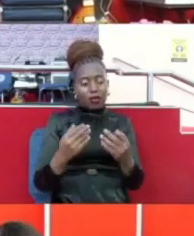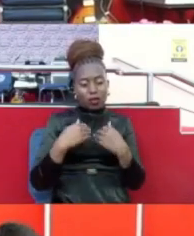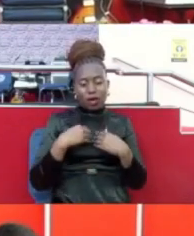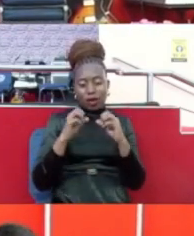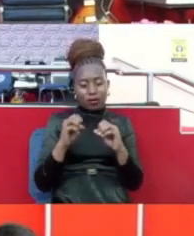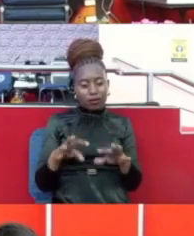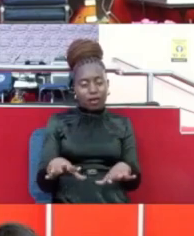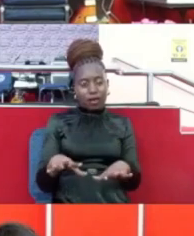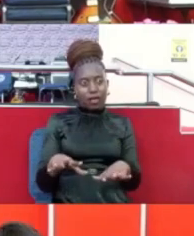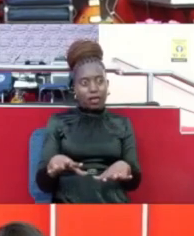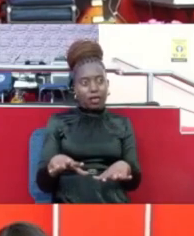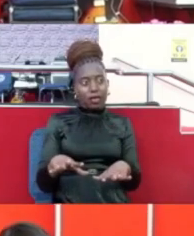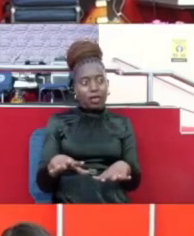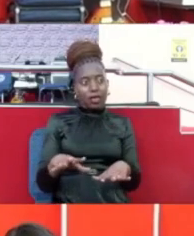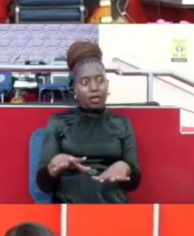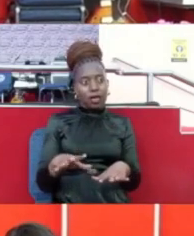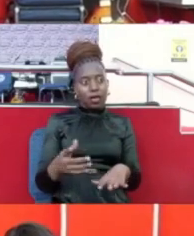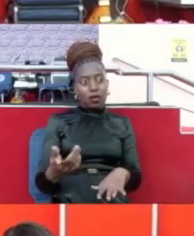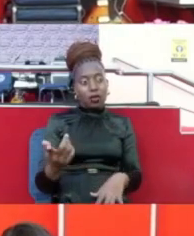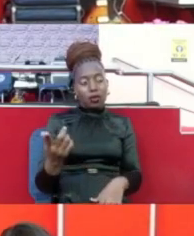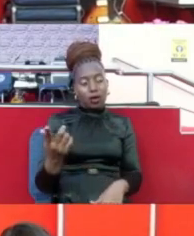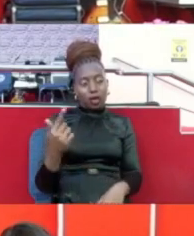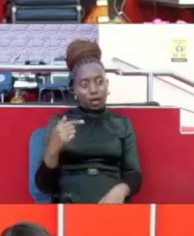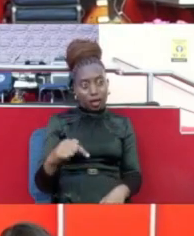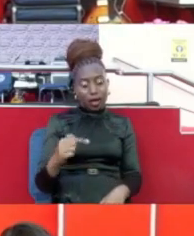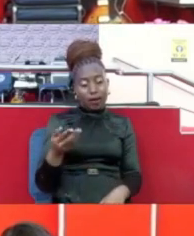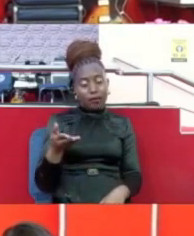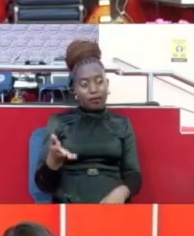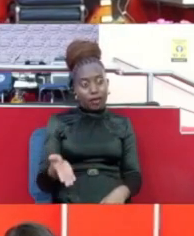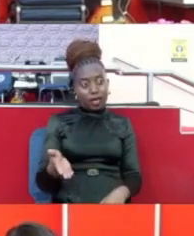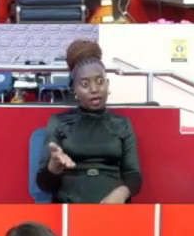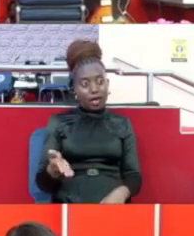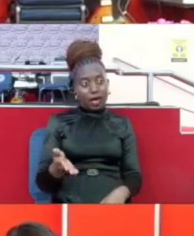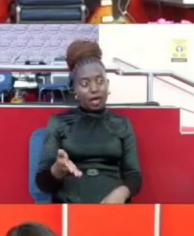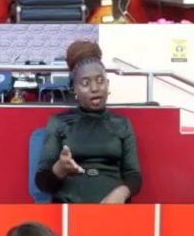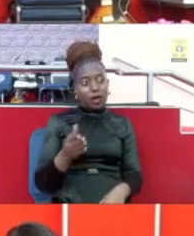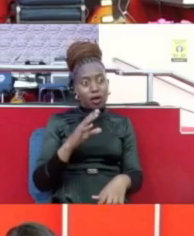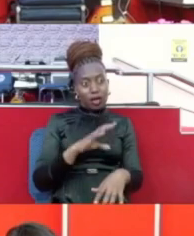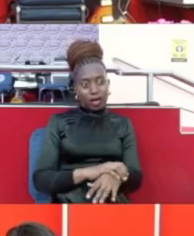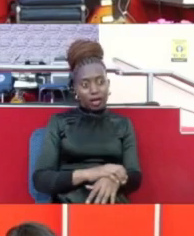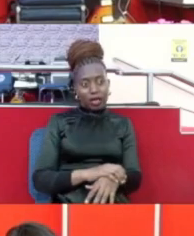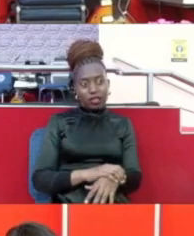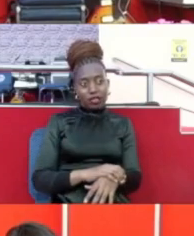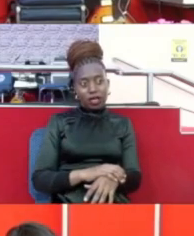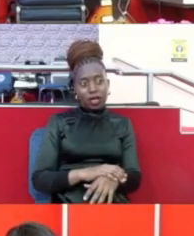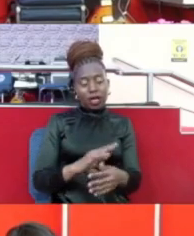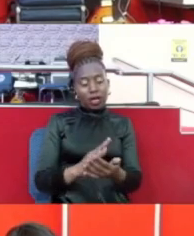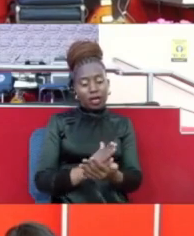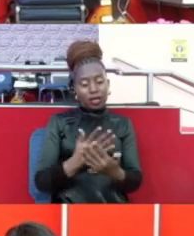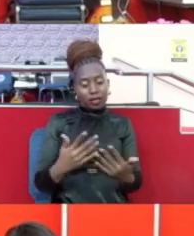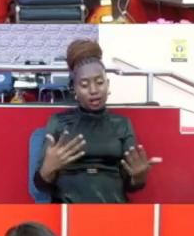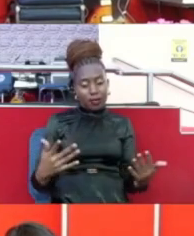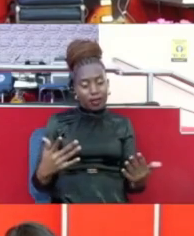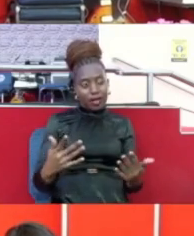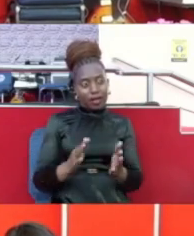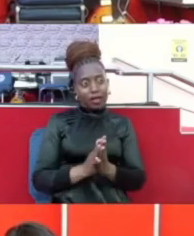chochote, you come to the closet here. Unakuja hapa. And you get them a bag together. Kabati, unachukua mfuko.